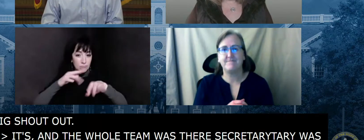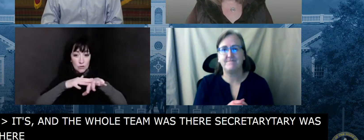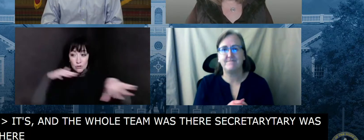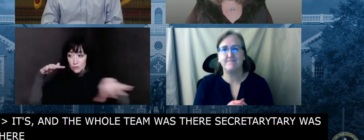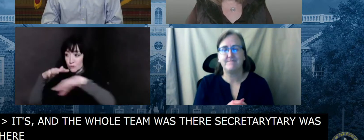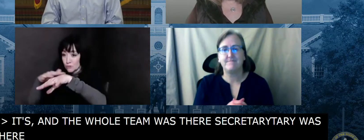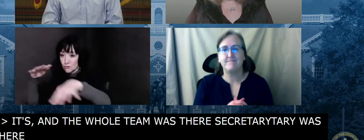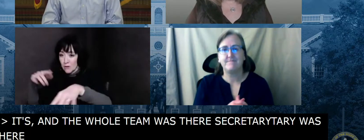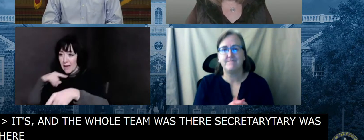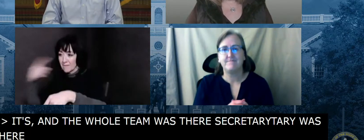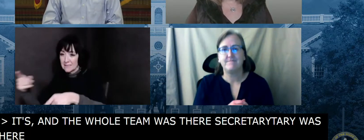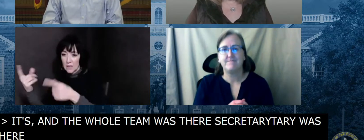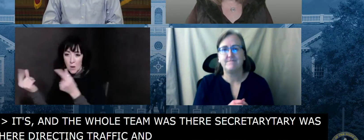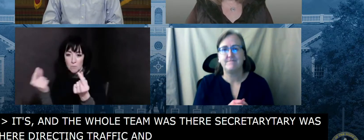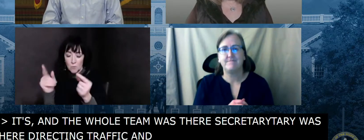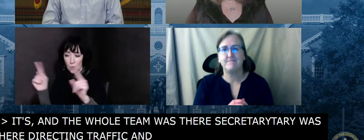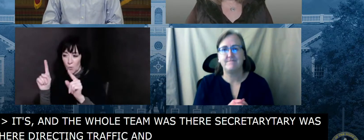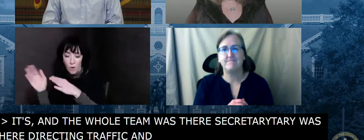part of the team as well.